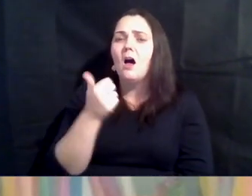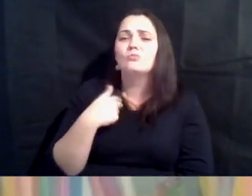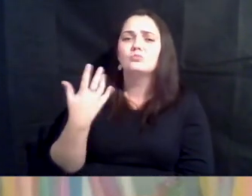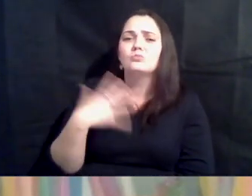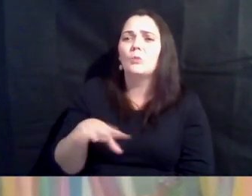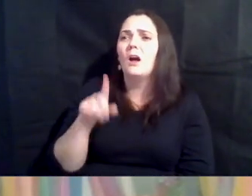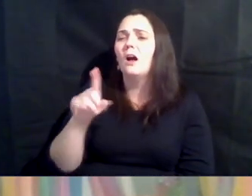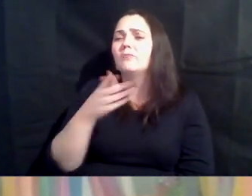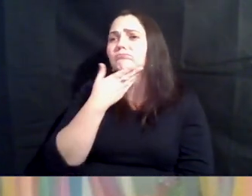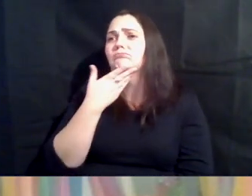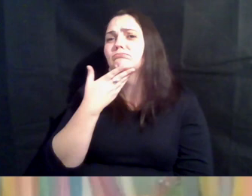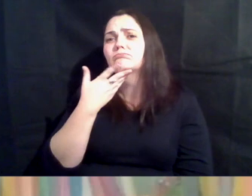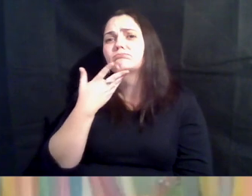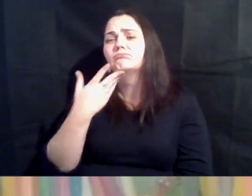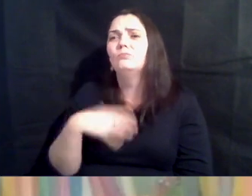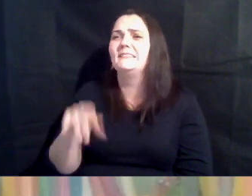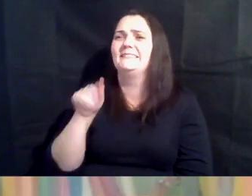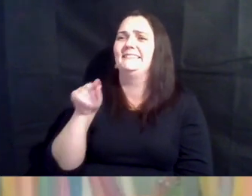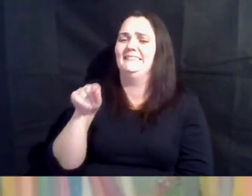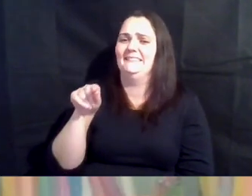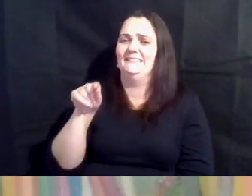these figs are stunning.